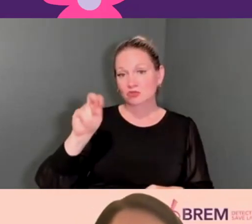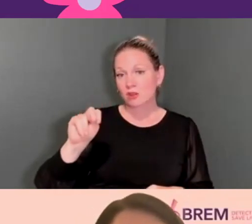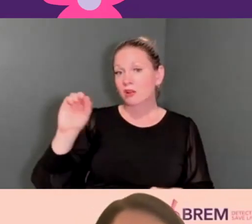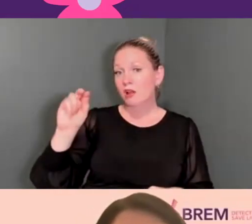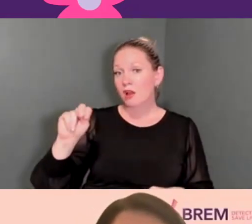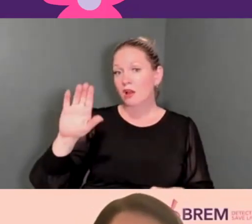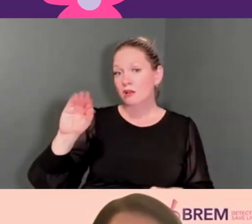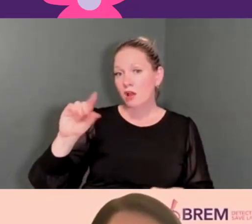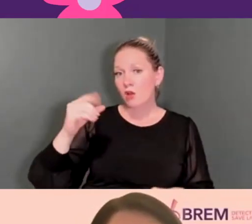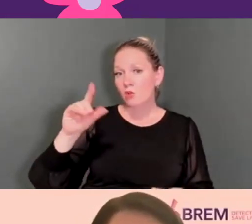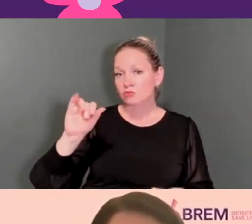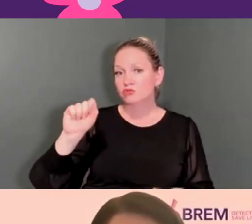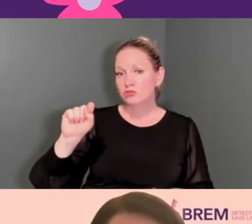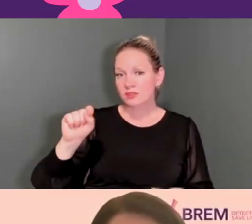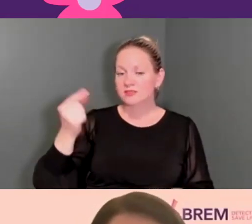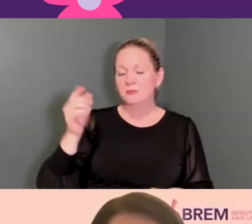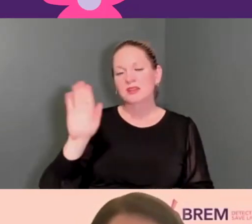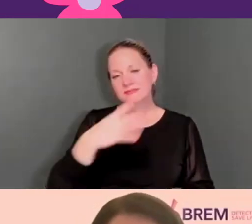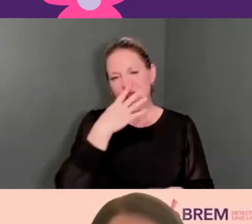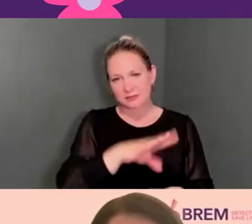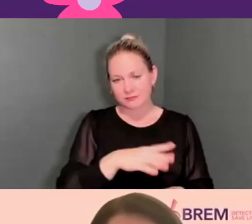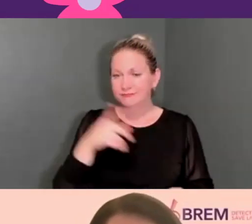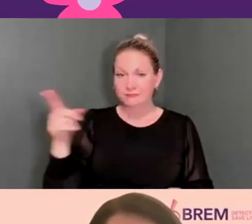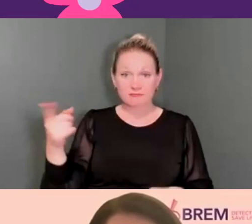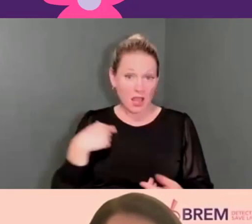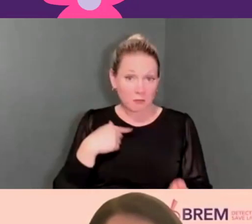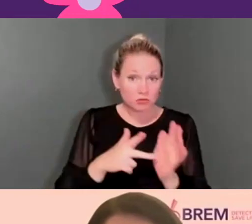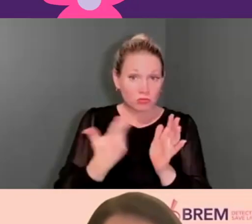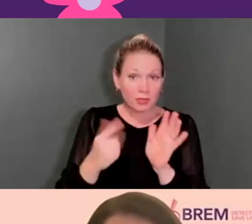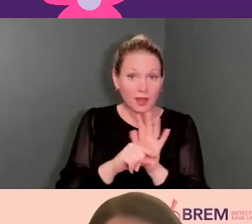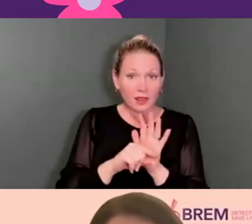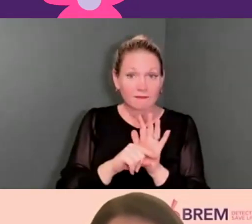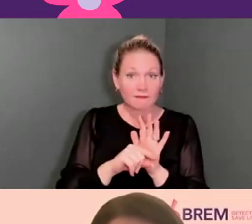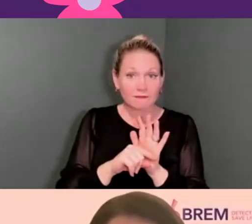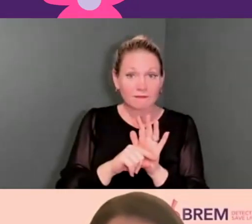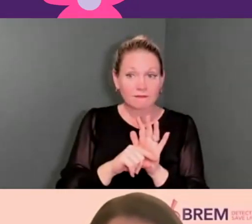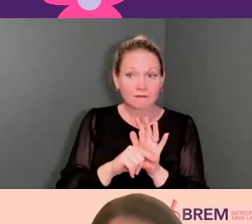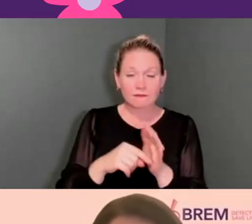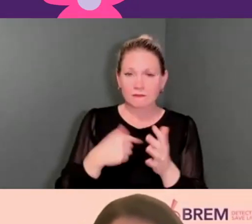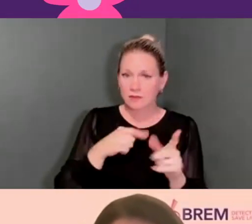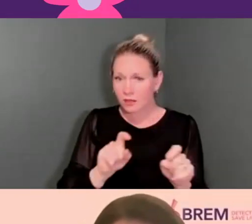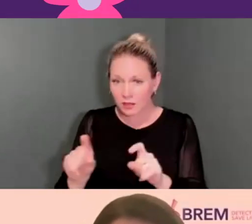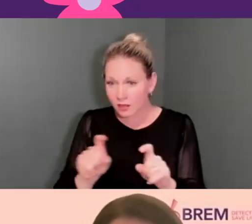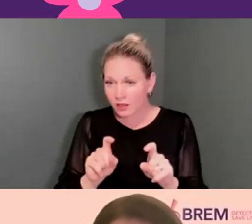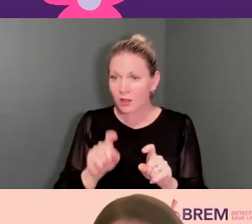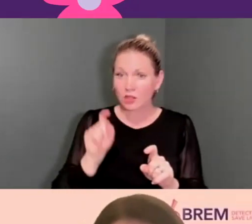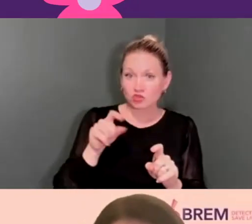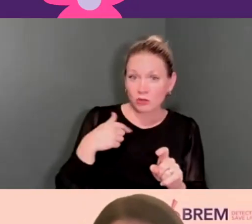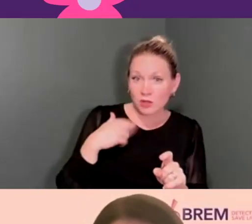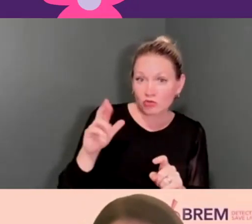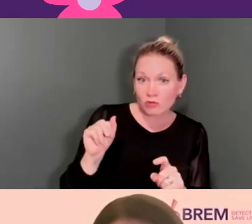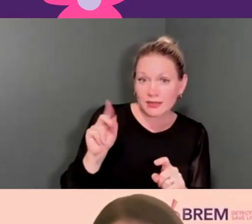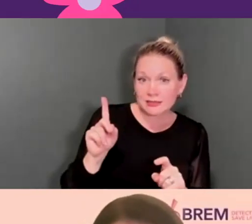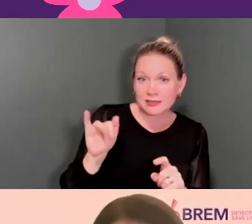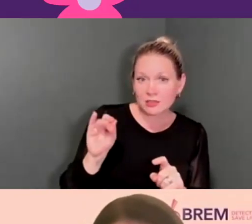Um, I'm triple negative and I don't know what to do yet. Should I have radiation? In hindsight, of course I should